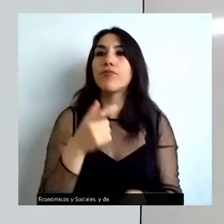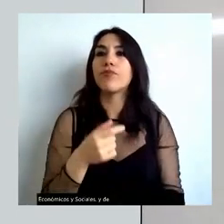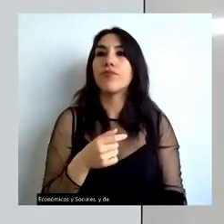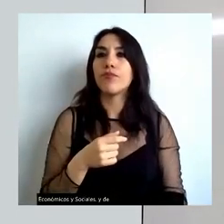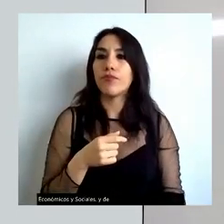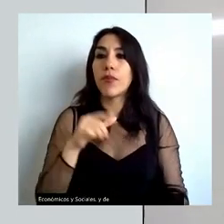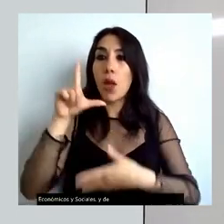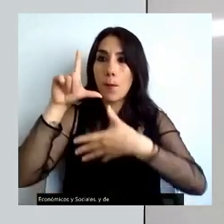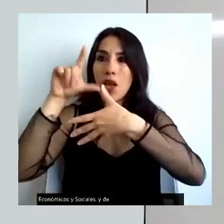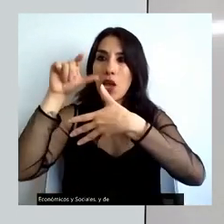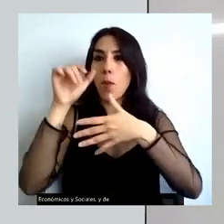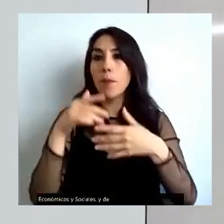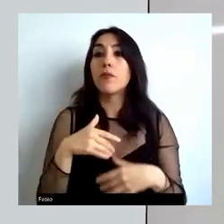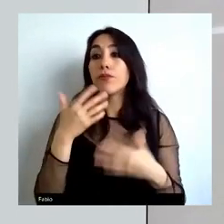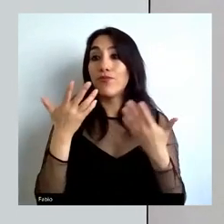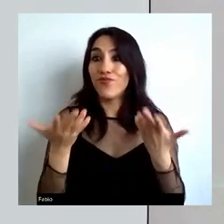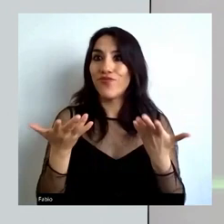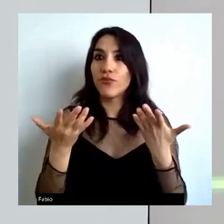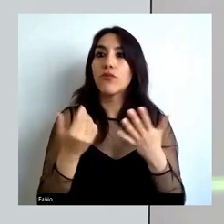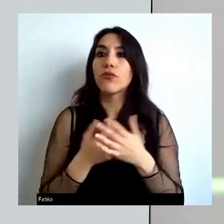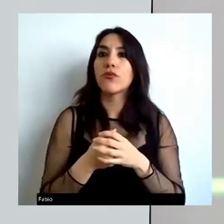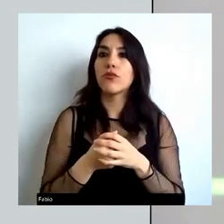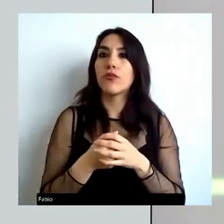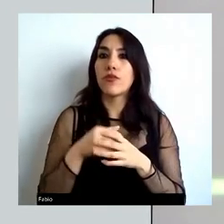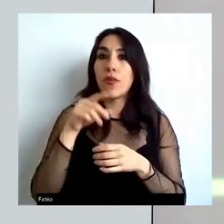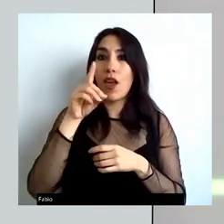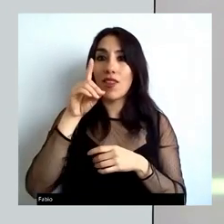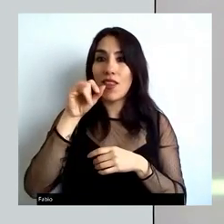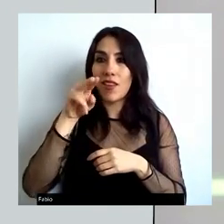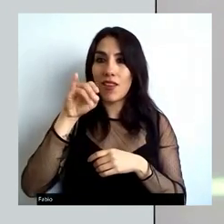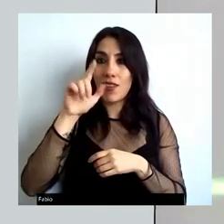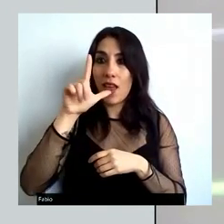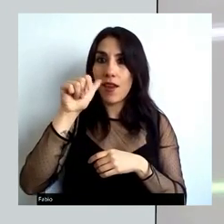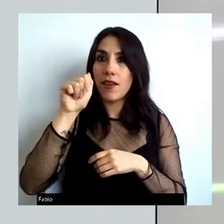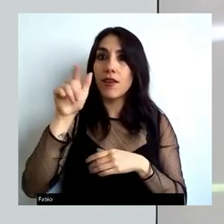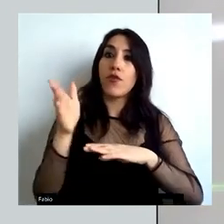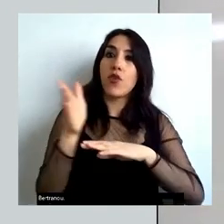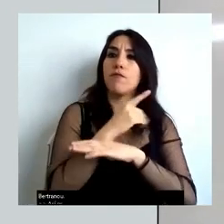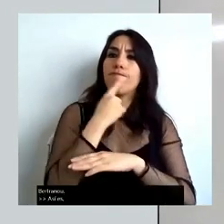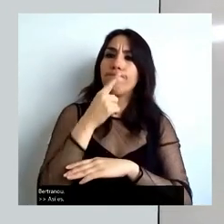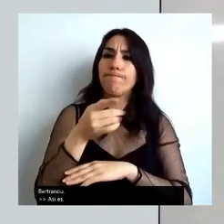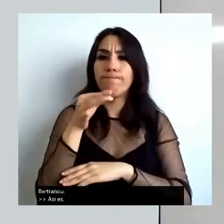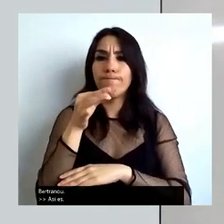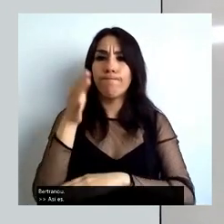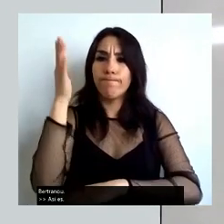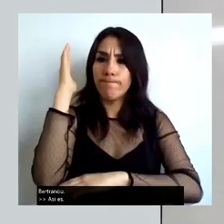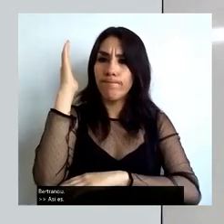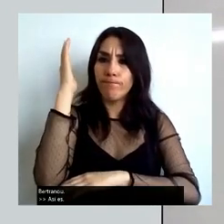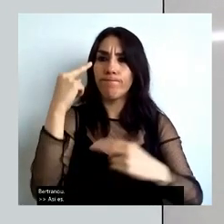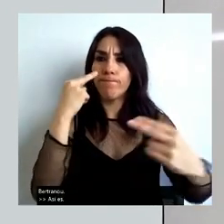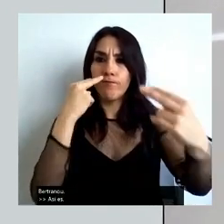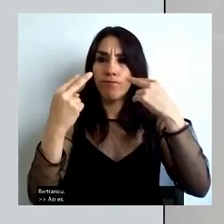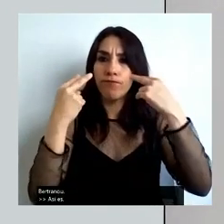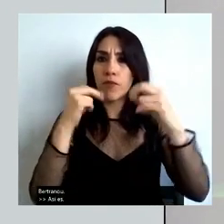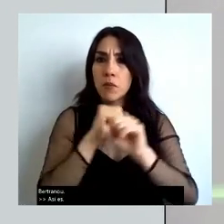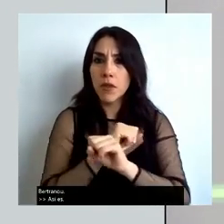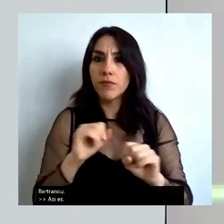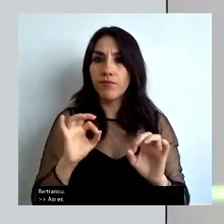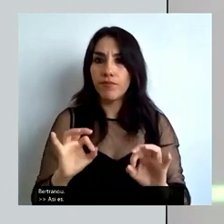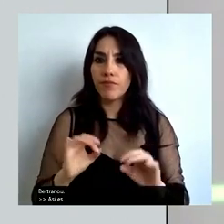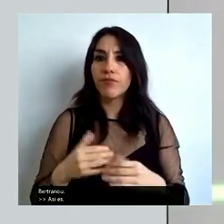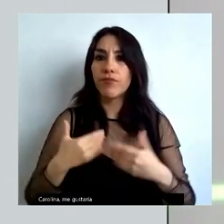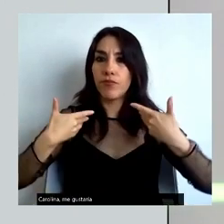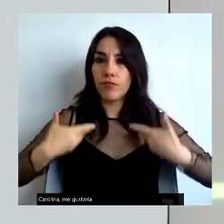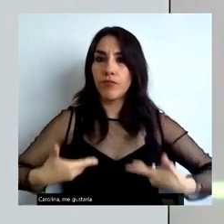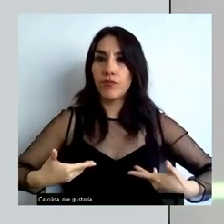That's right, Carolina. Before we go on, I would like to describe myself for those who cannot see me. I'm a woman with fair